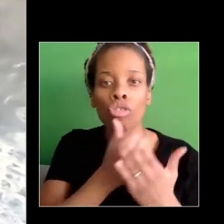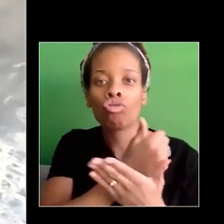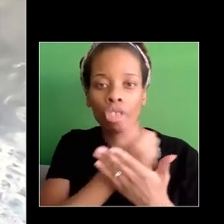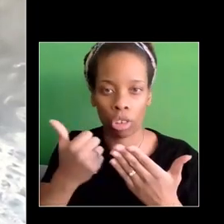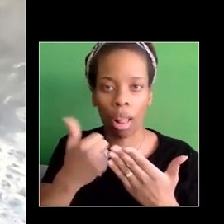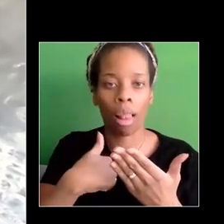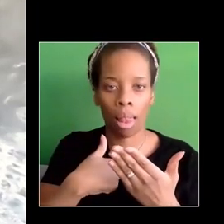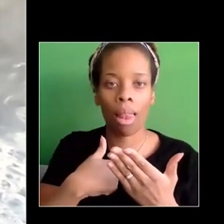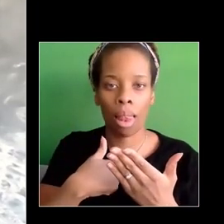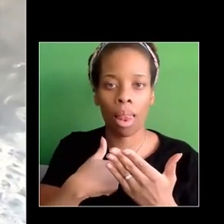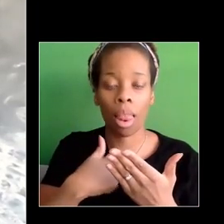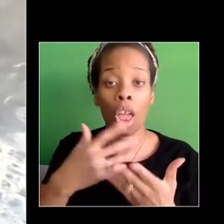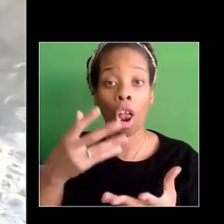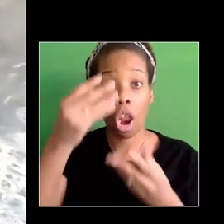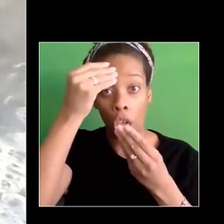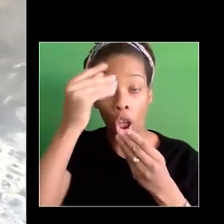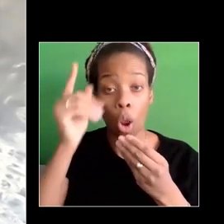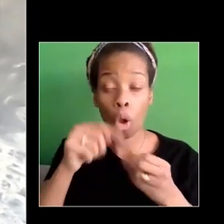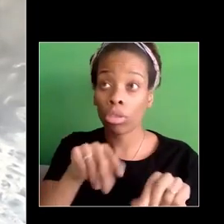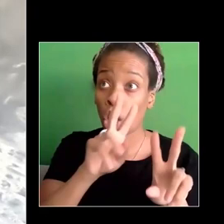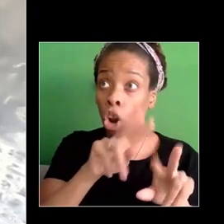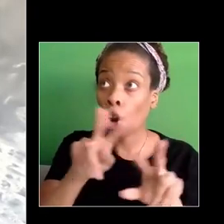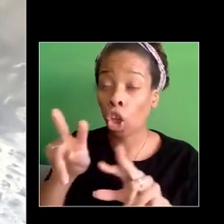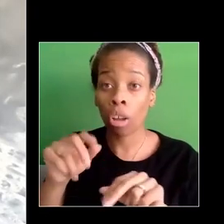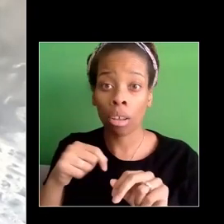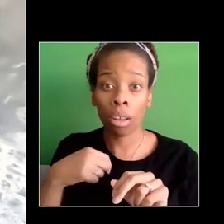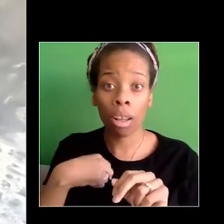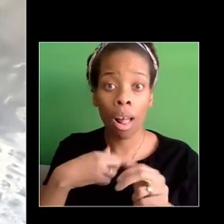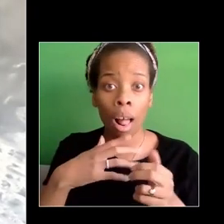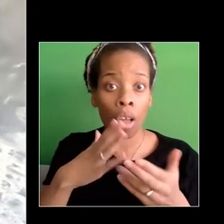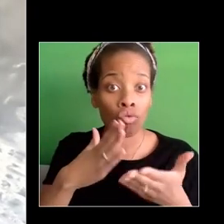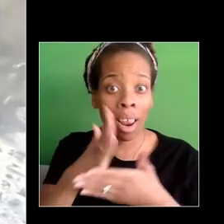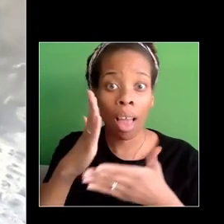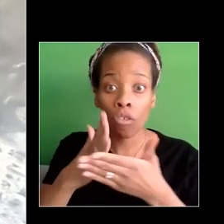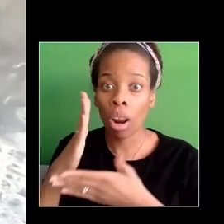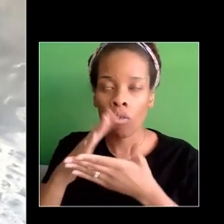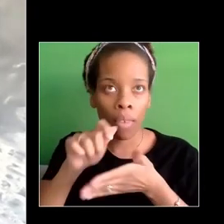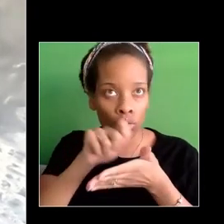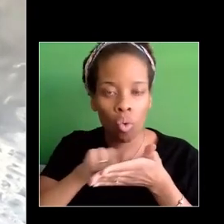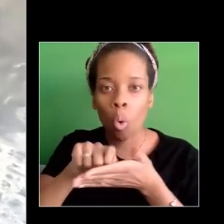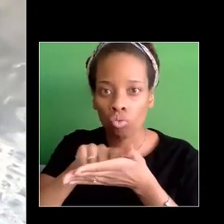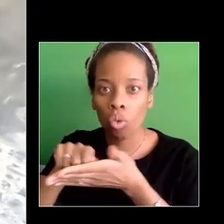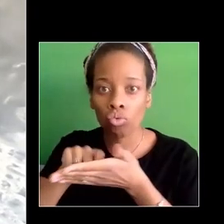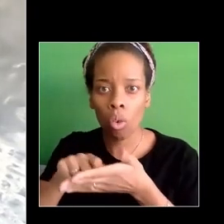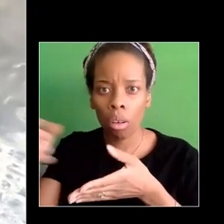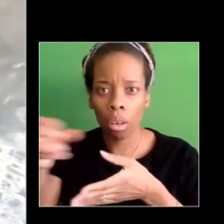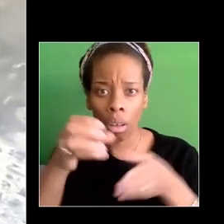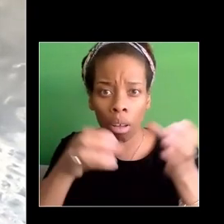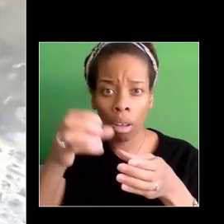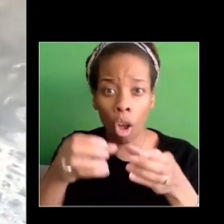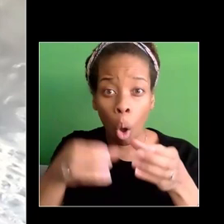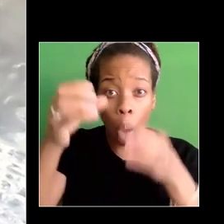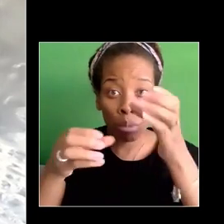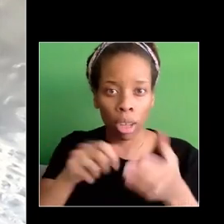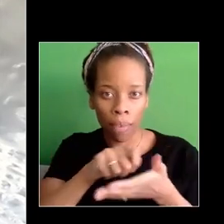learning to draw from life, spending a lot of time in the life room, working from whatever was in front of me, whether that was an object